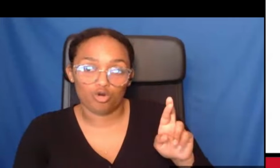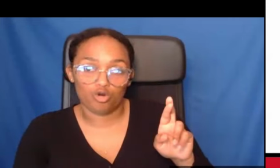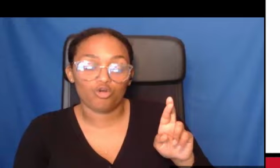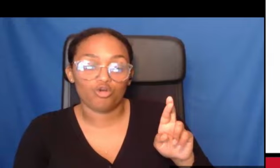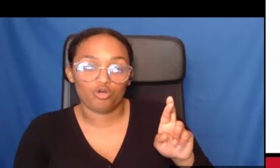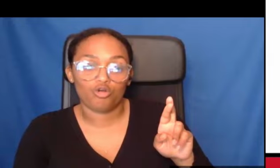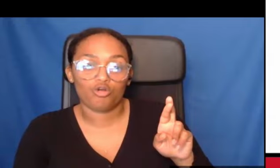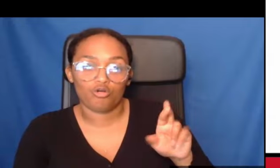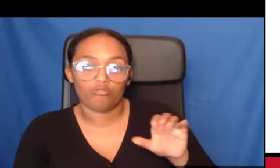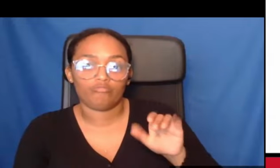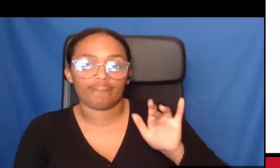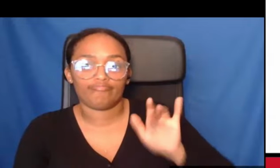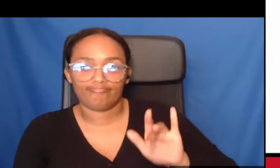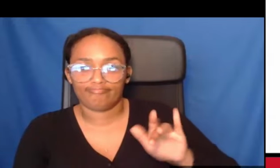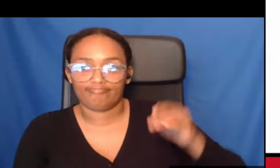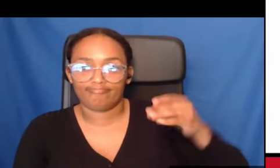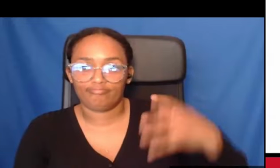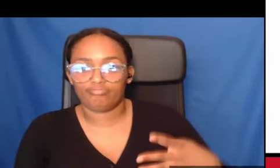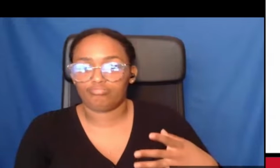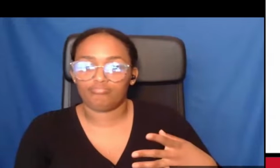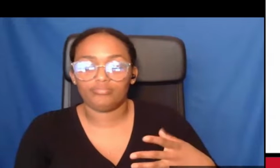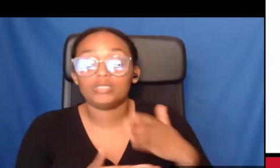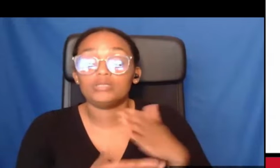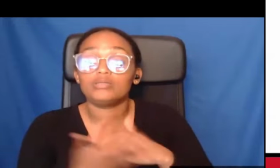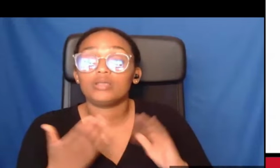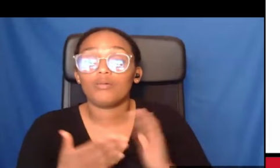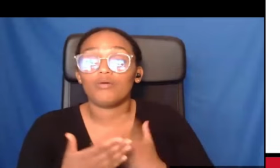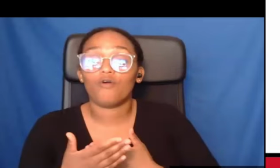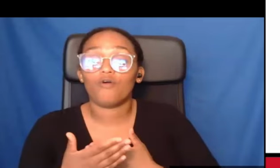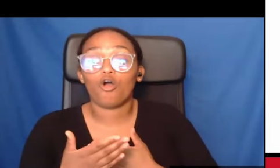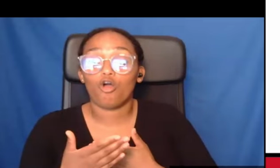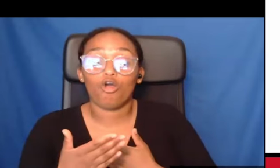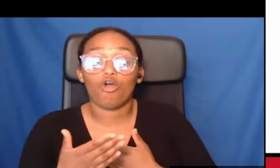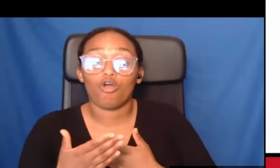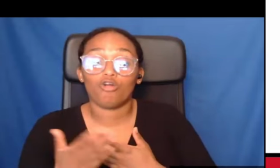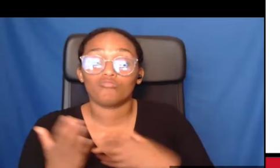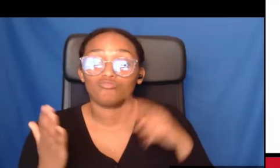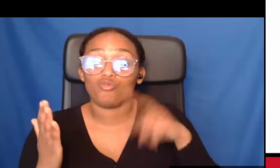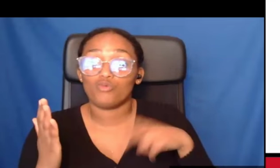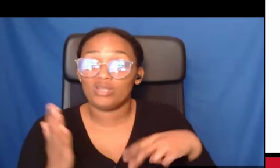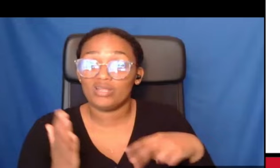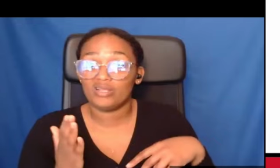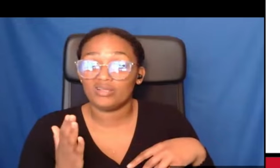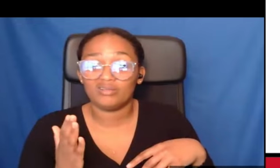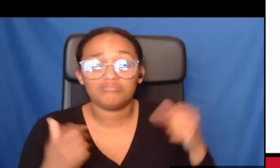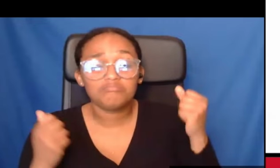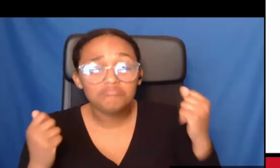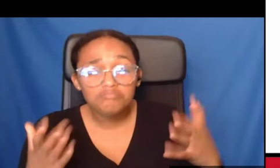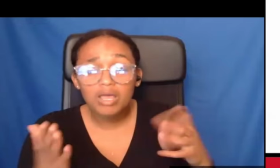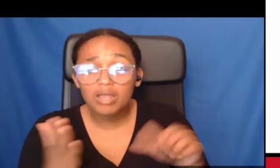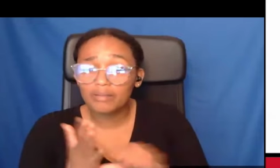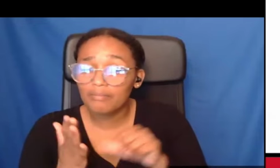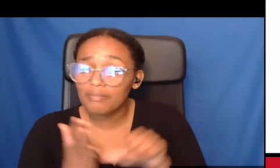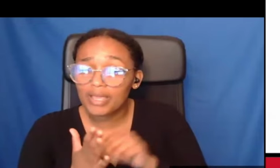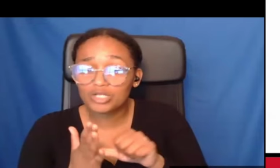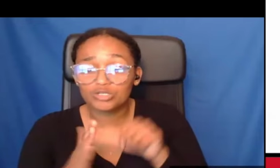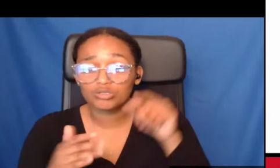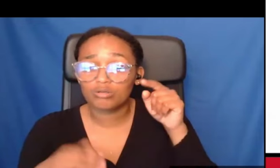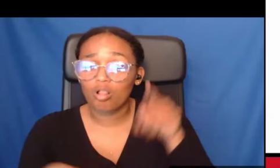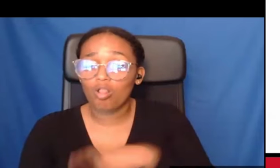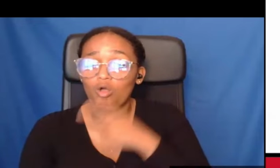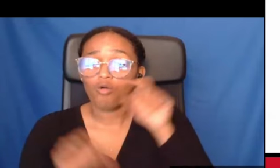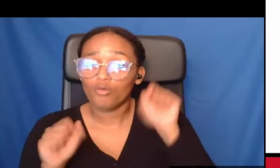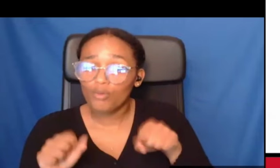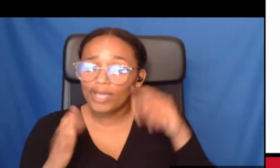brochures. We have some of our brochures are 20 or 30 pages long where you can do a deep dive. We have a commercial insurance brochure for a